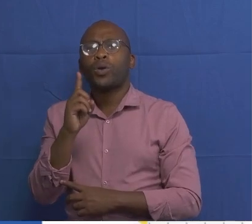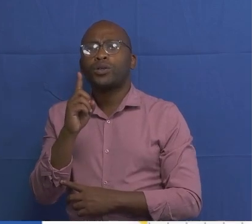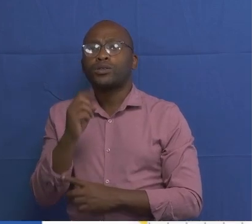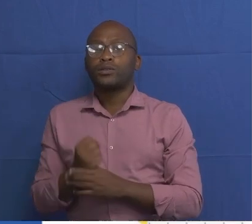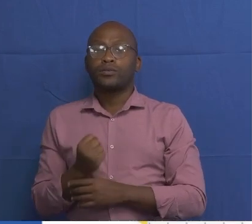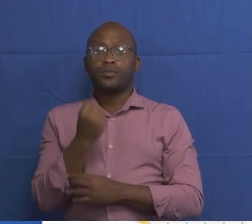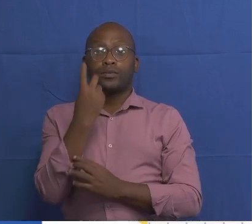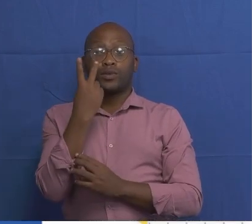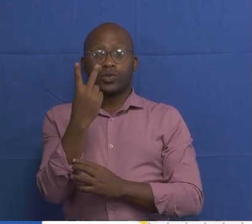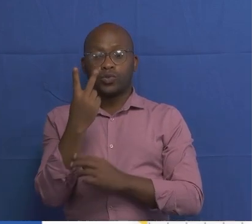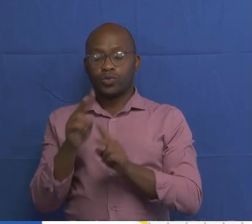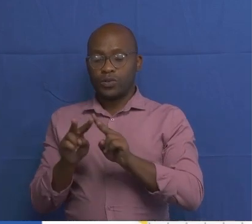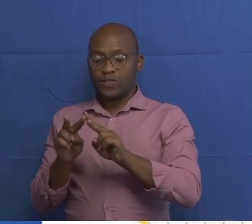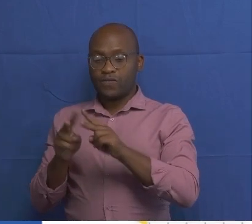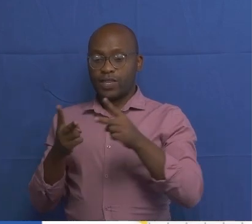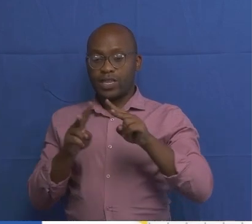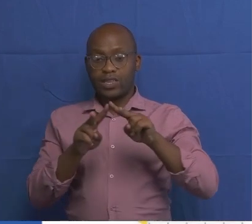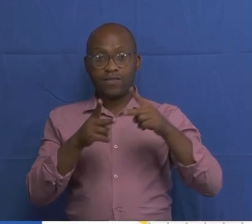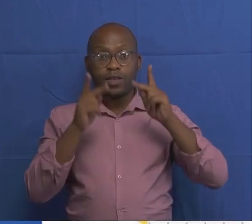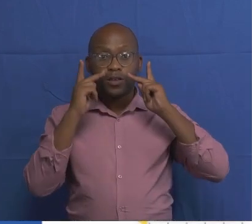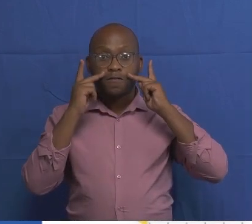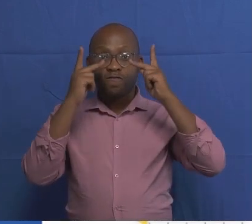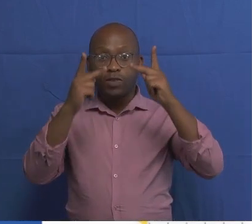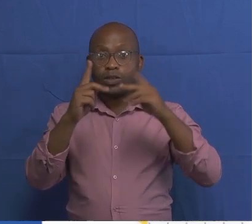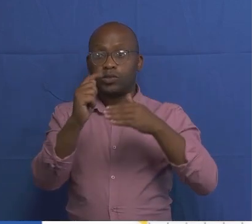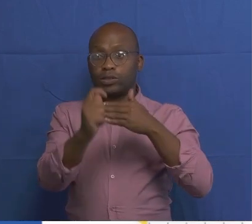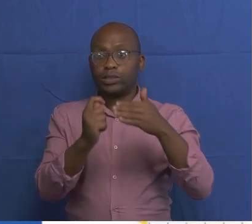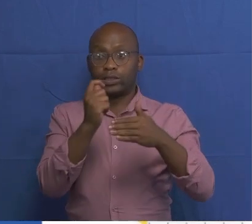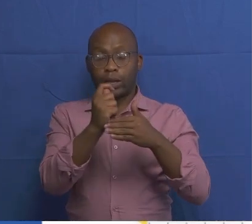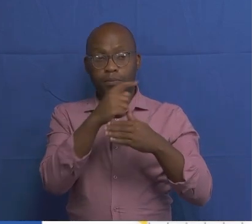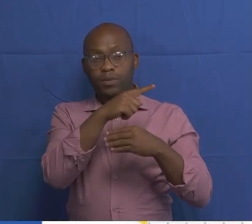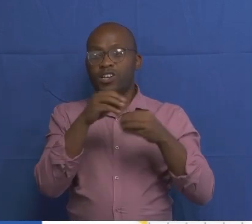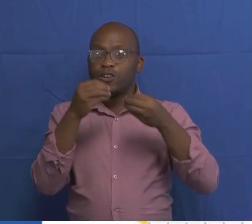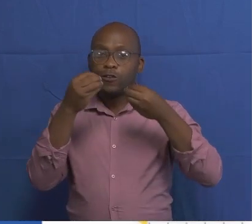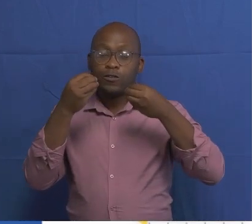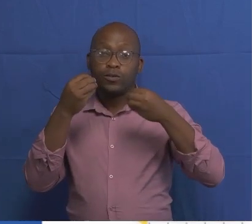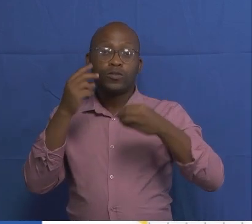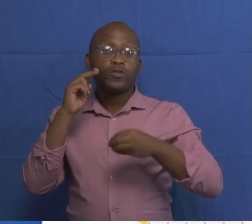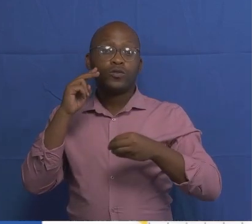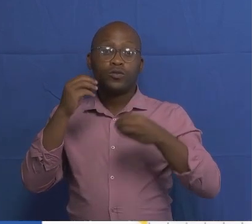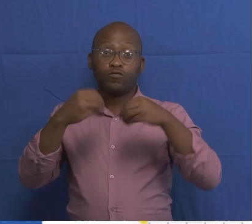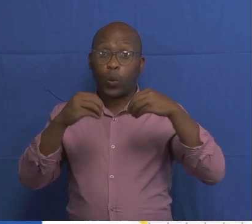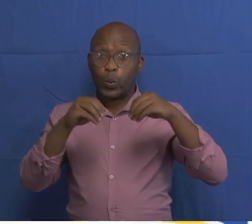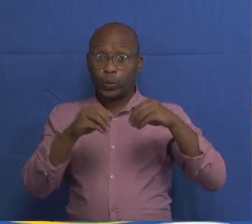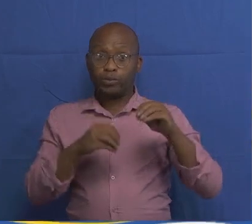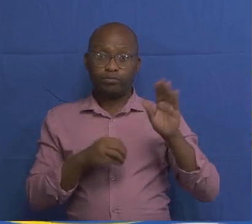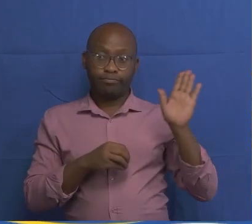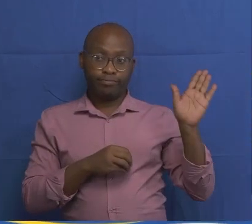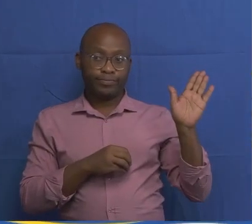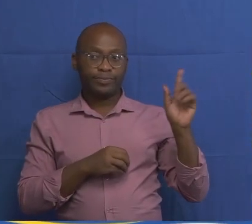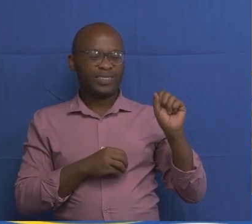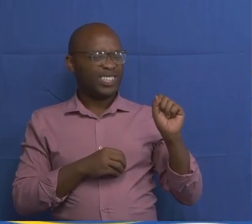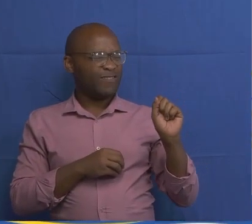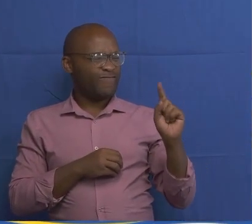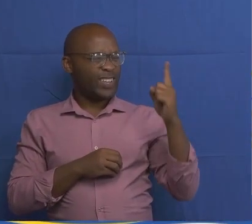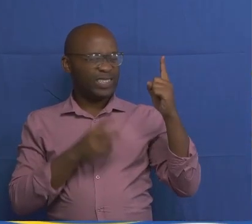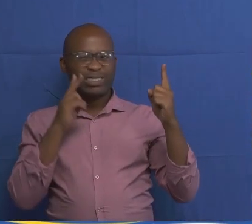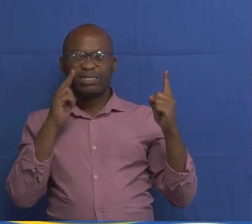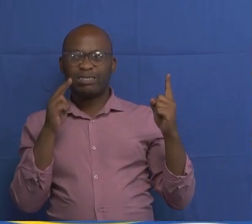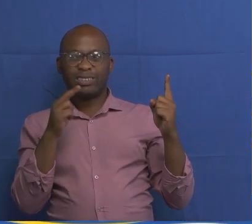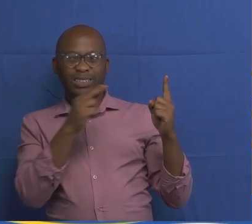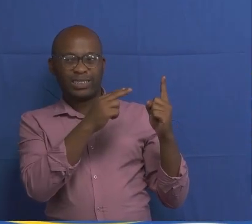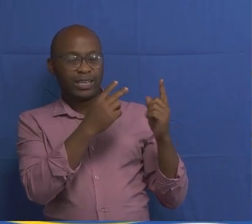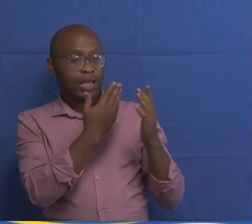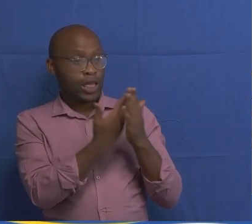different phenotypes. We have got cherries here, this fruit. The first one, we can see that this one